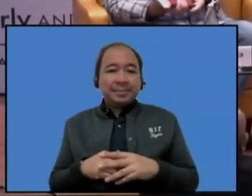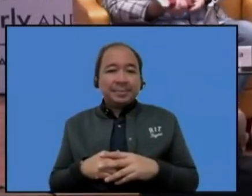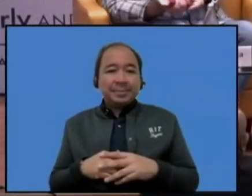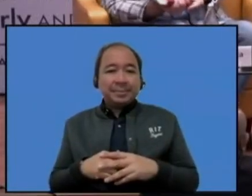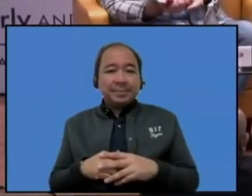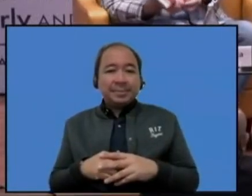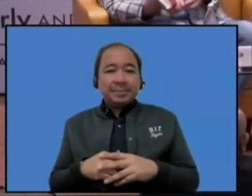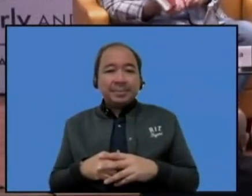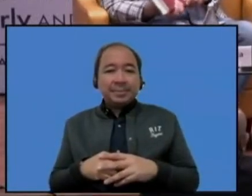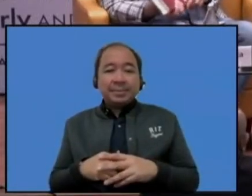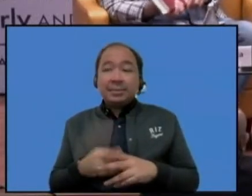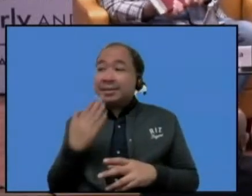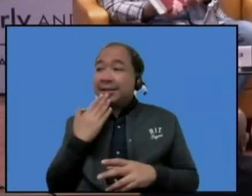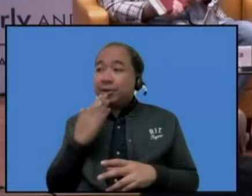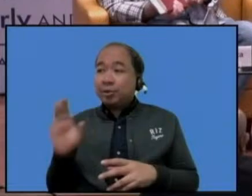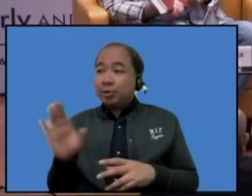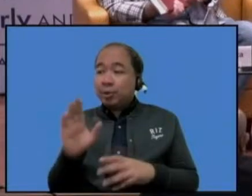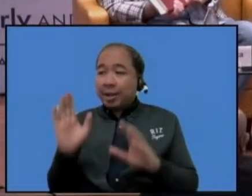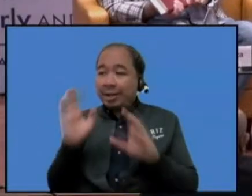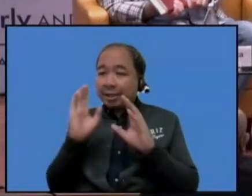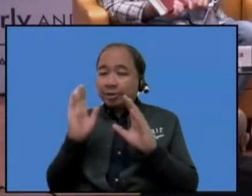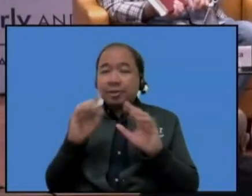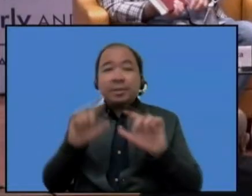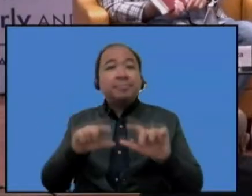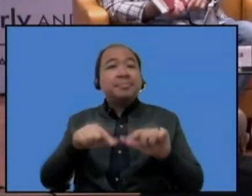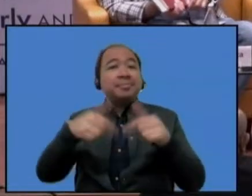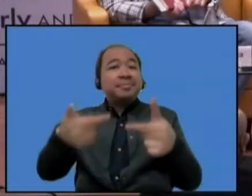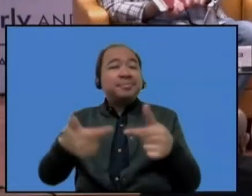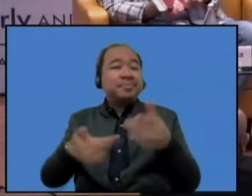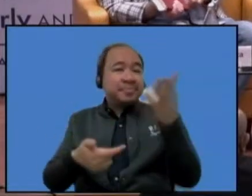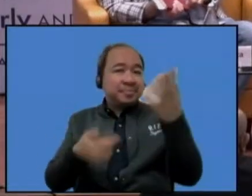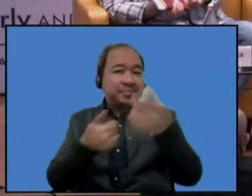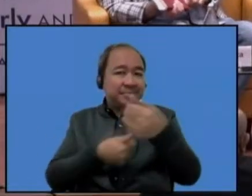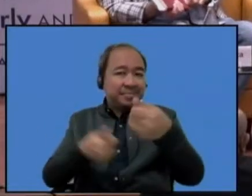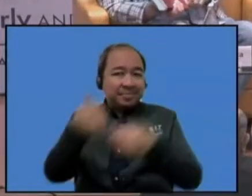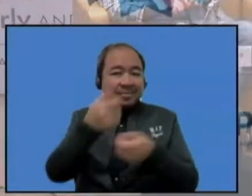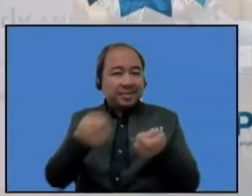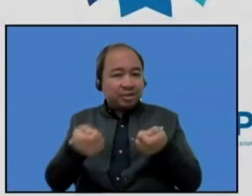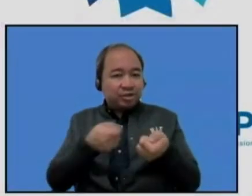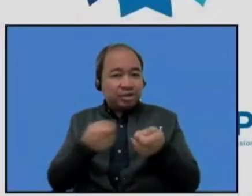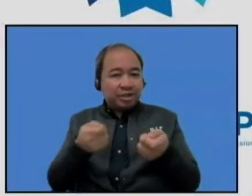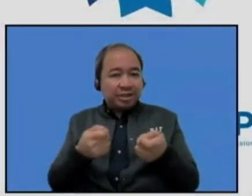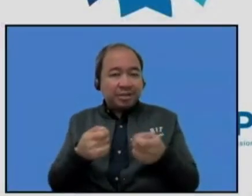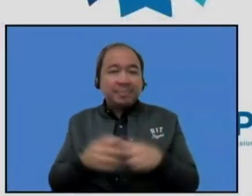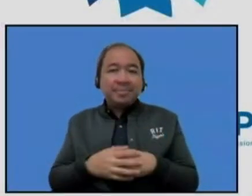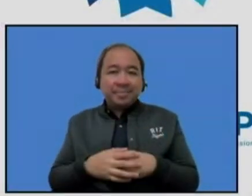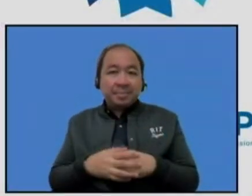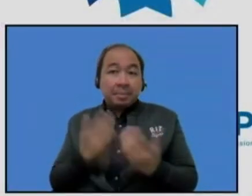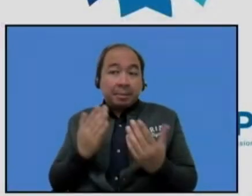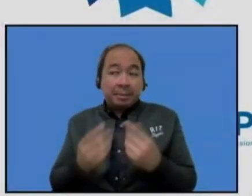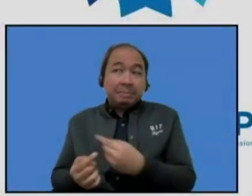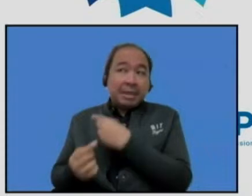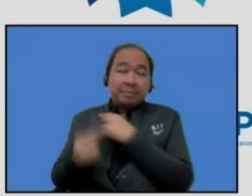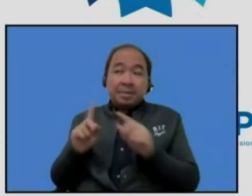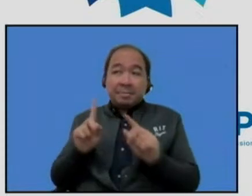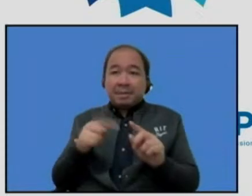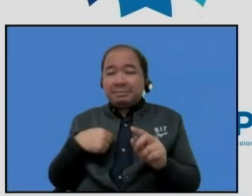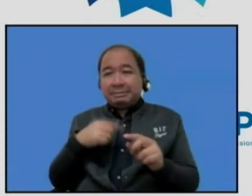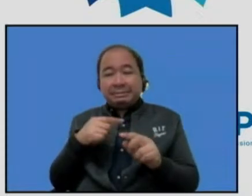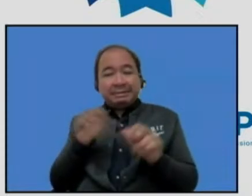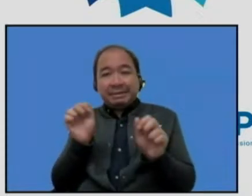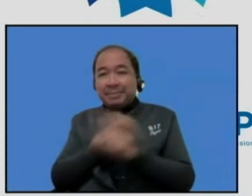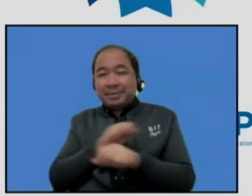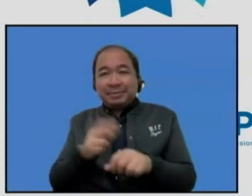Thank you all for your attention. I hand back to the chair, maybe behind me, but I can't see, frankly. Thank you very